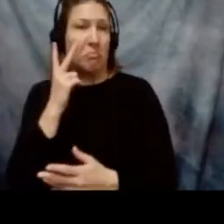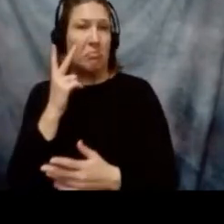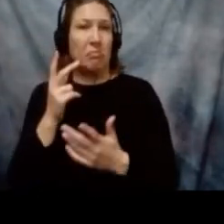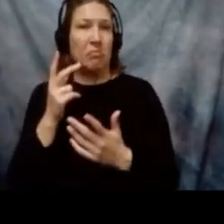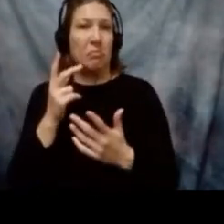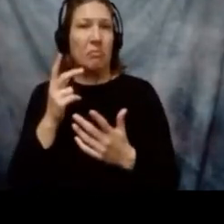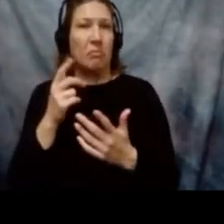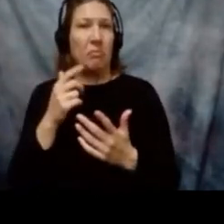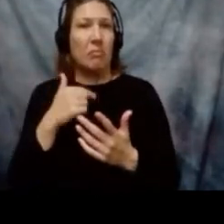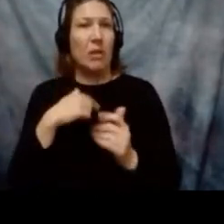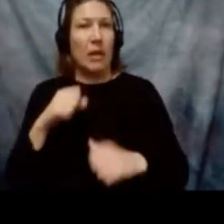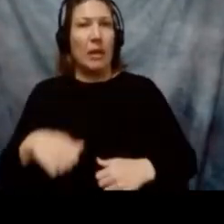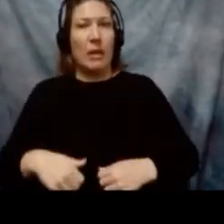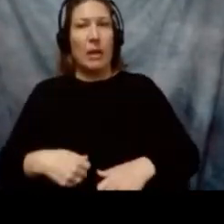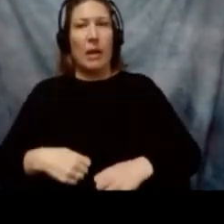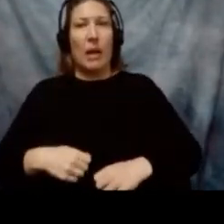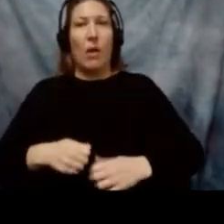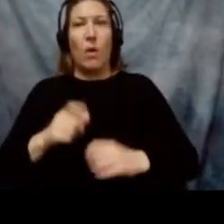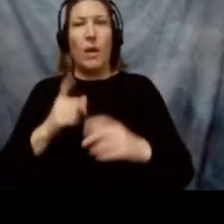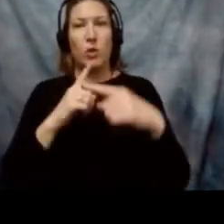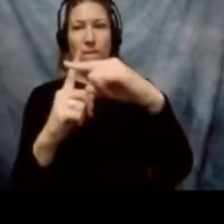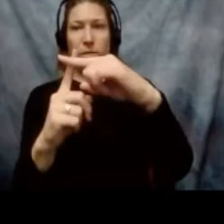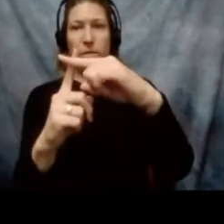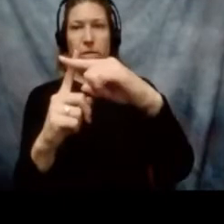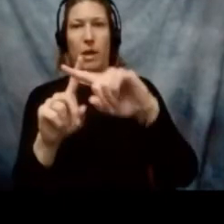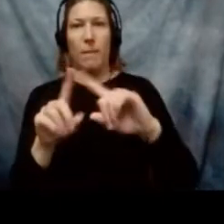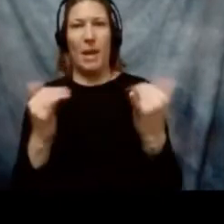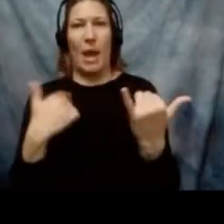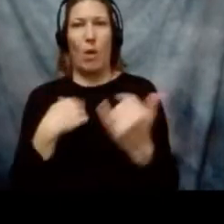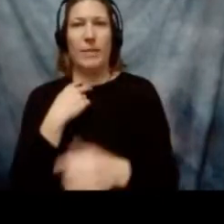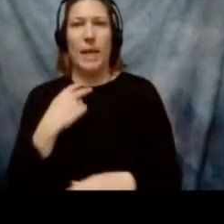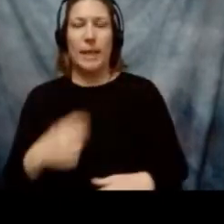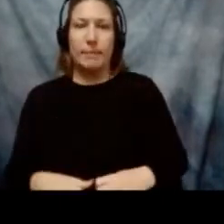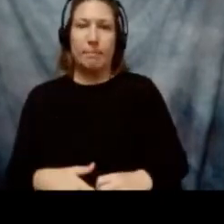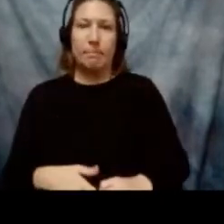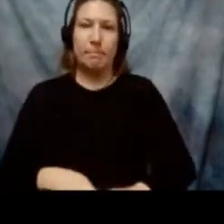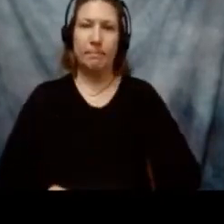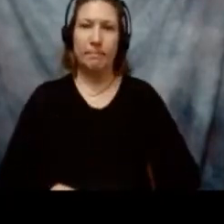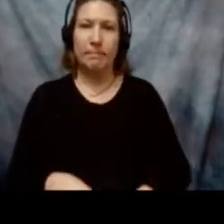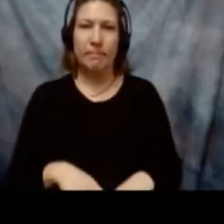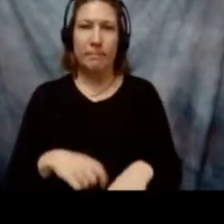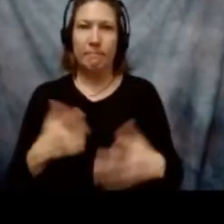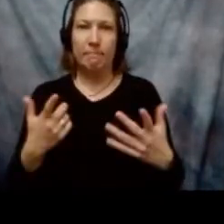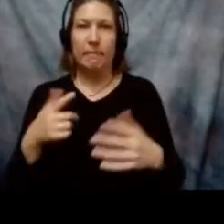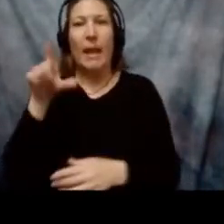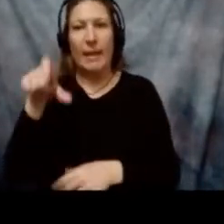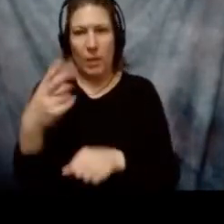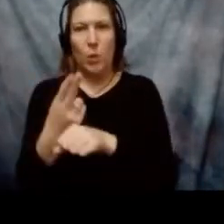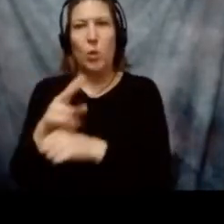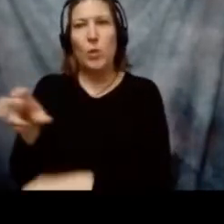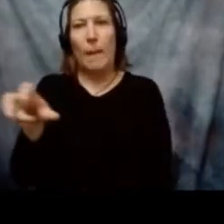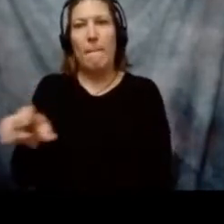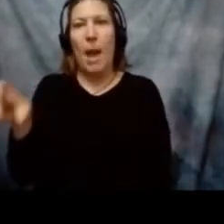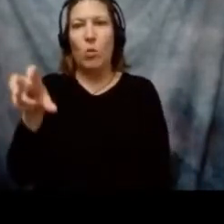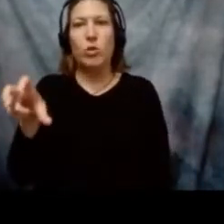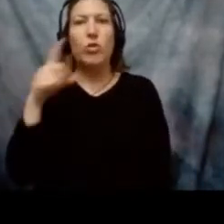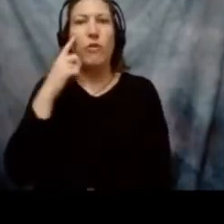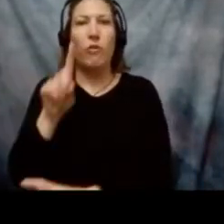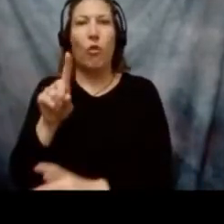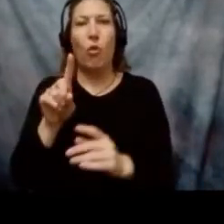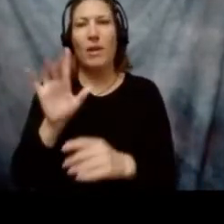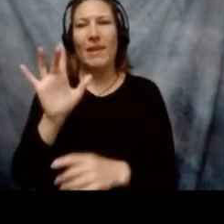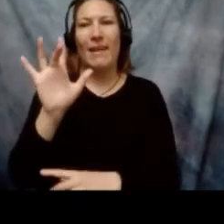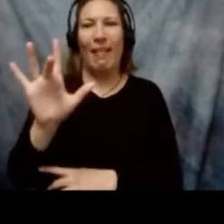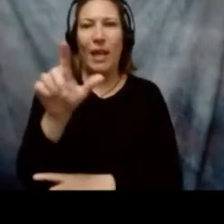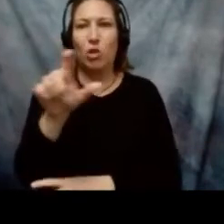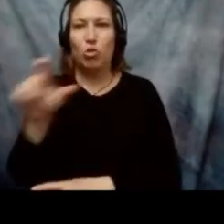I can't do anything else from here unless I can click and drag with my mouse. So you